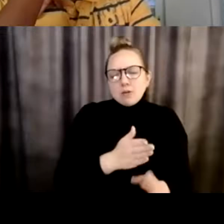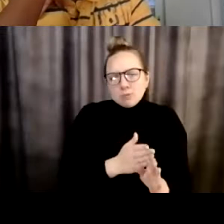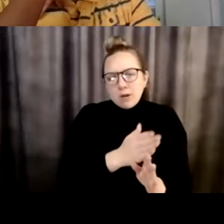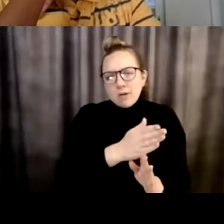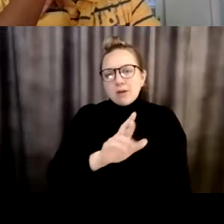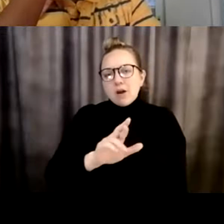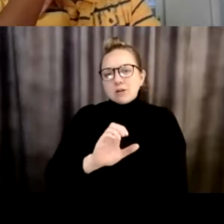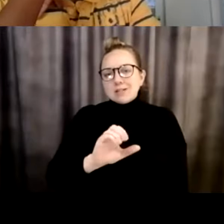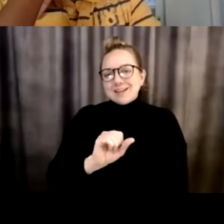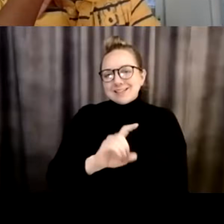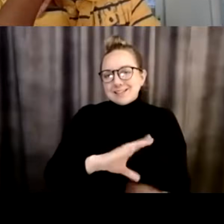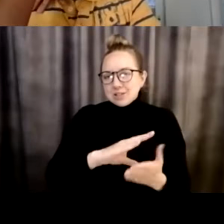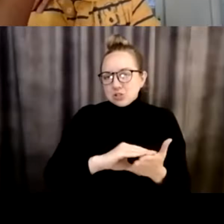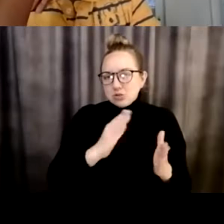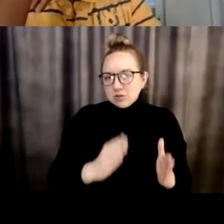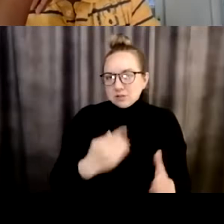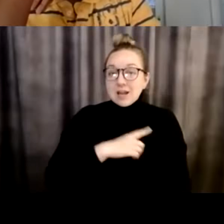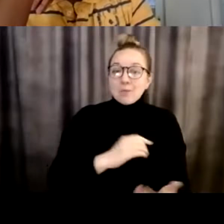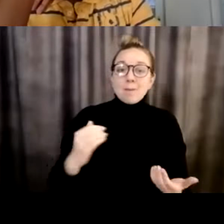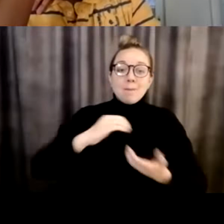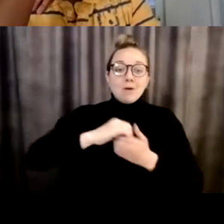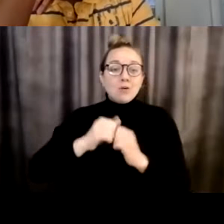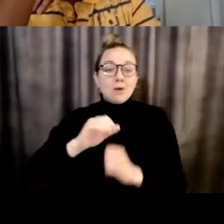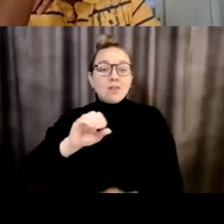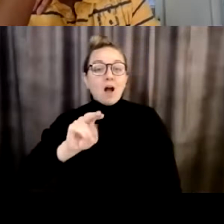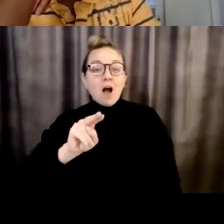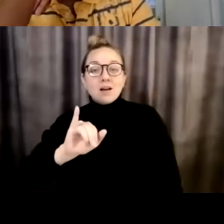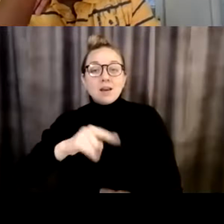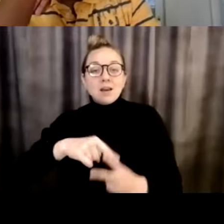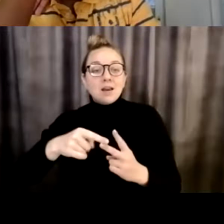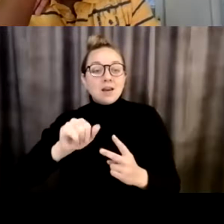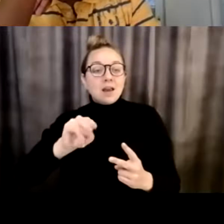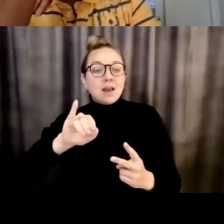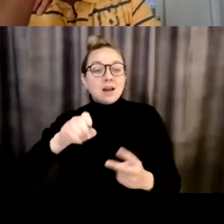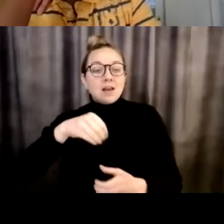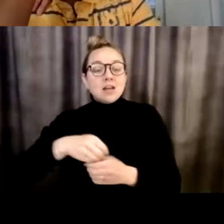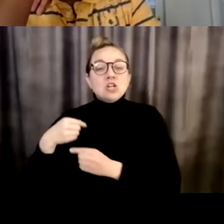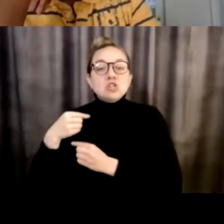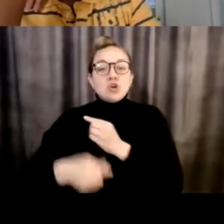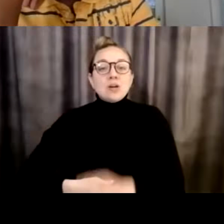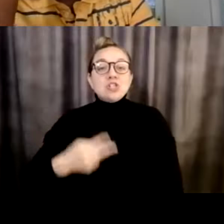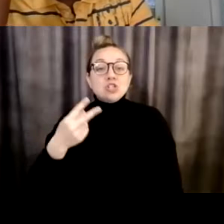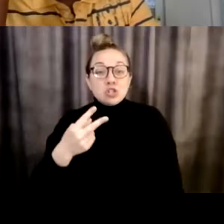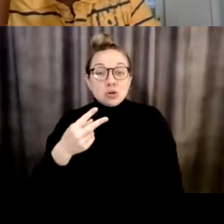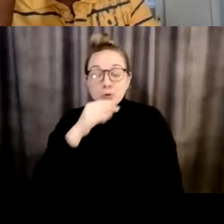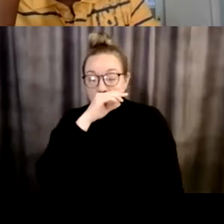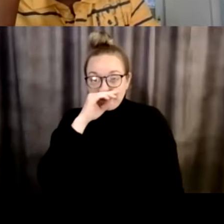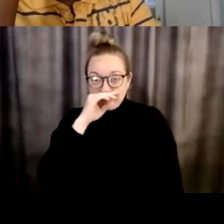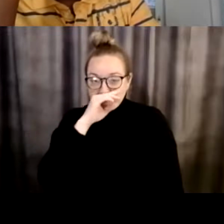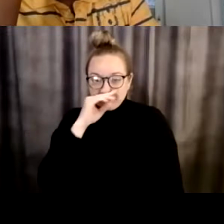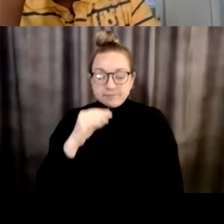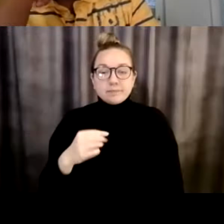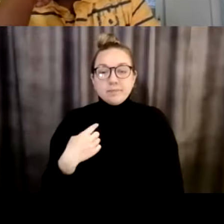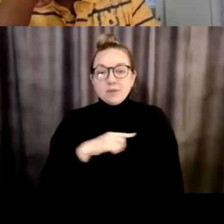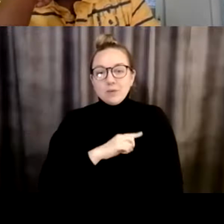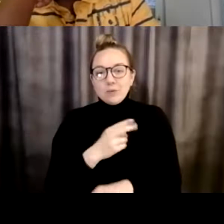and we partnered with Ani and Ashley in Generation 2 for a very small part in their wonderful program that